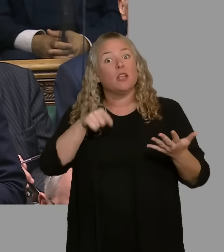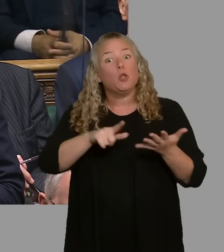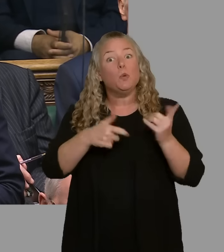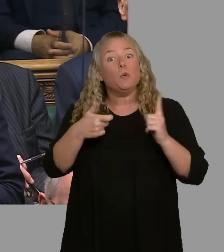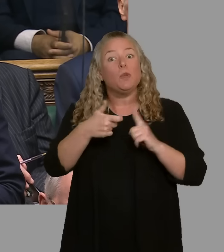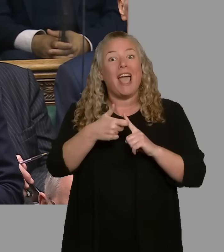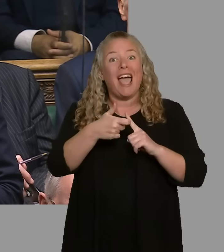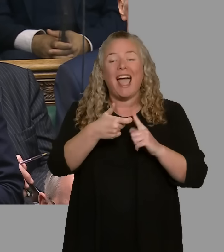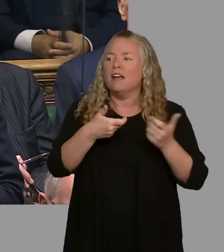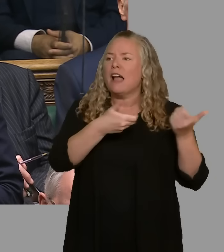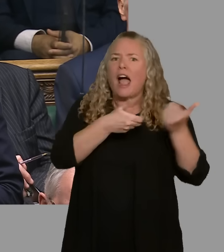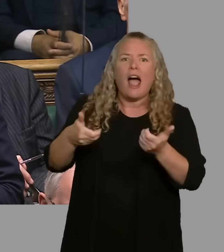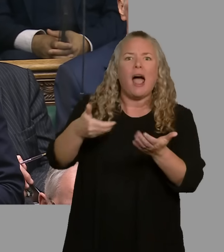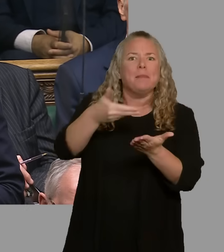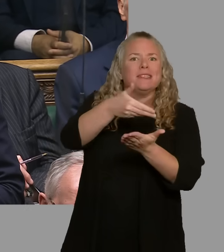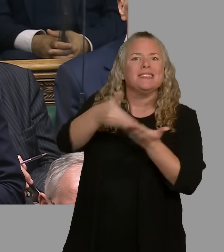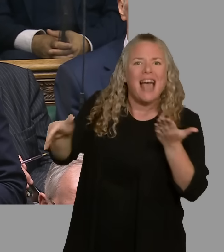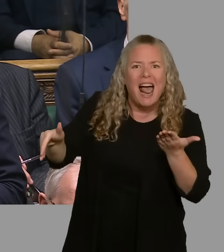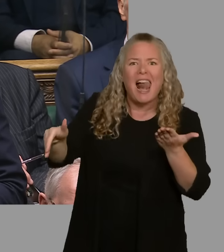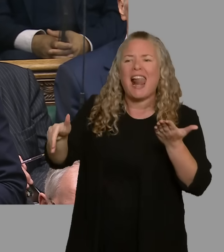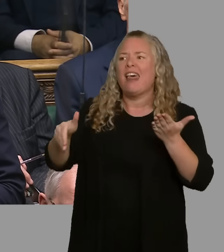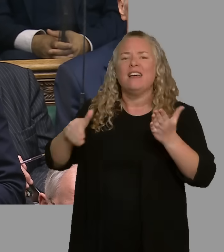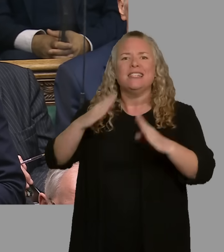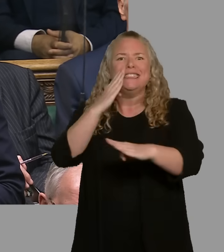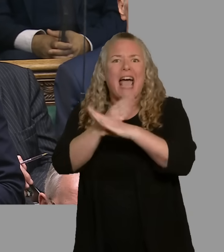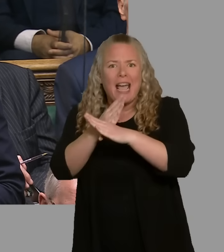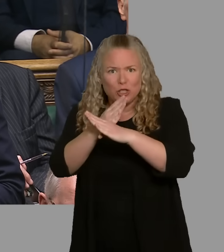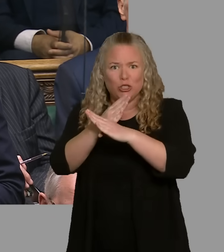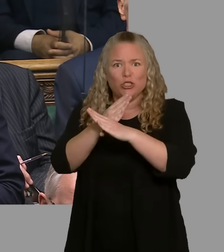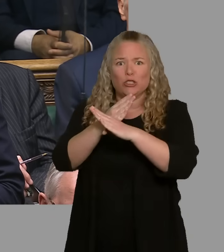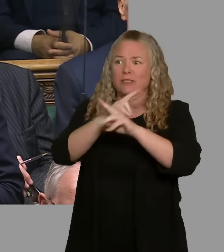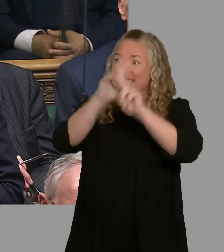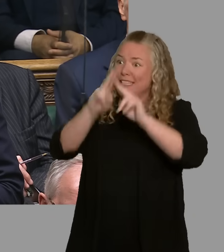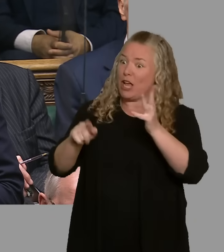by the people of these isles, the man who